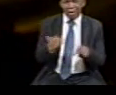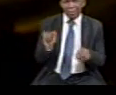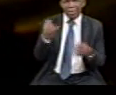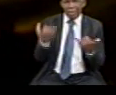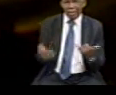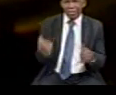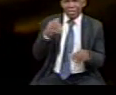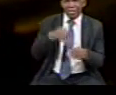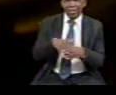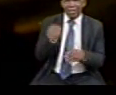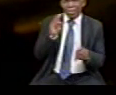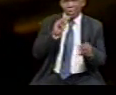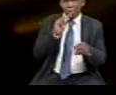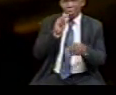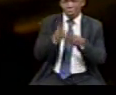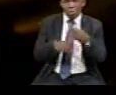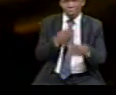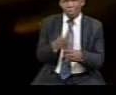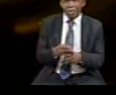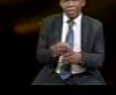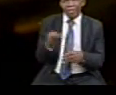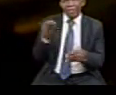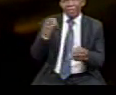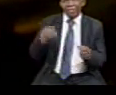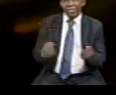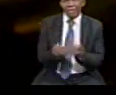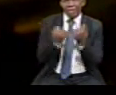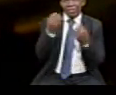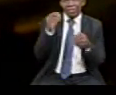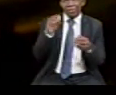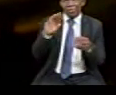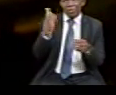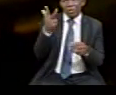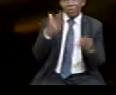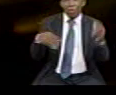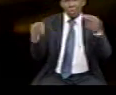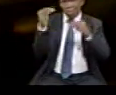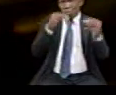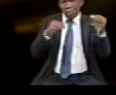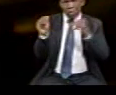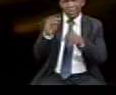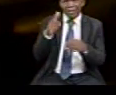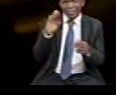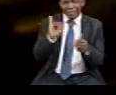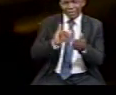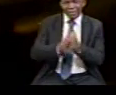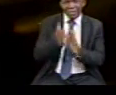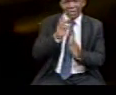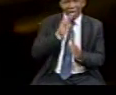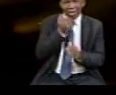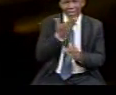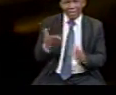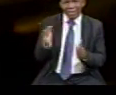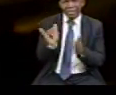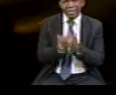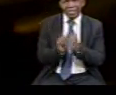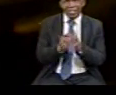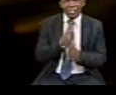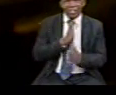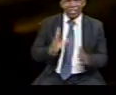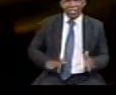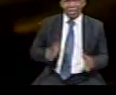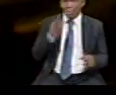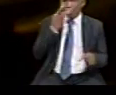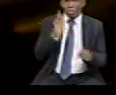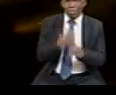world war. But these are the predictions that Jesus Christ said. These are the things that Jesus Christ said will be happening in the time